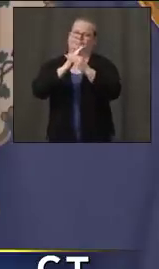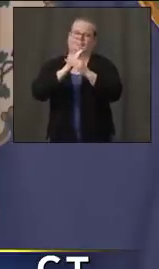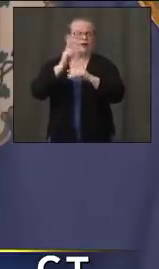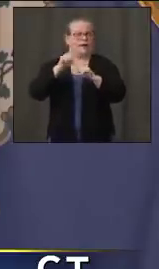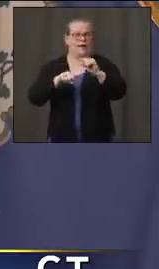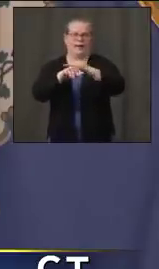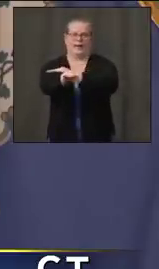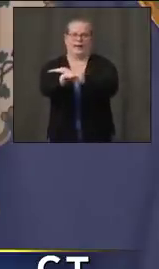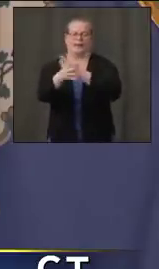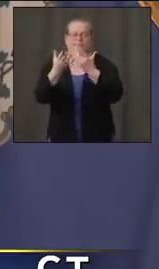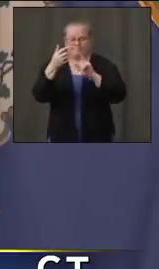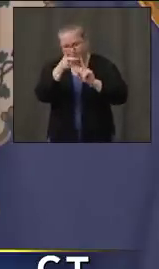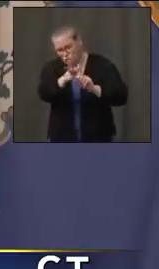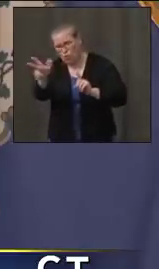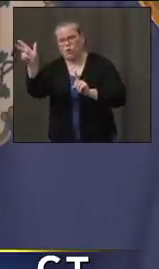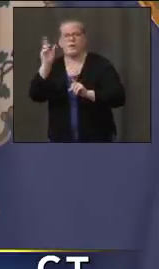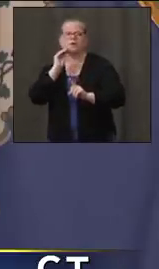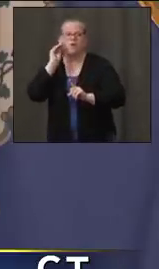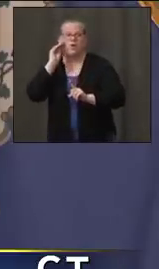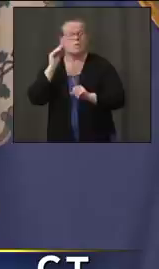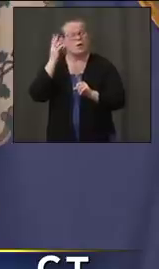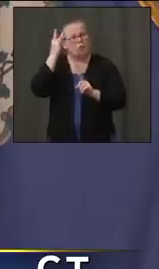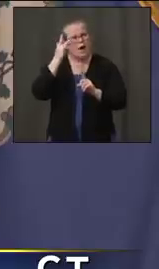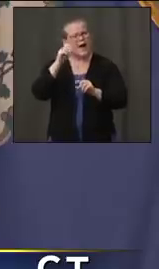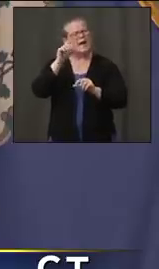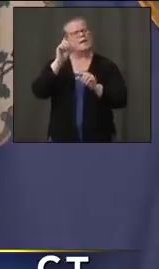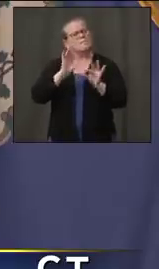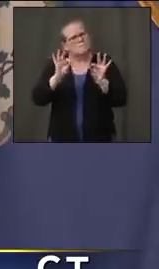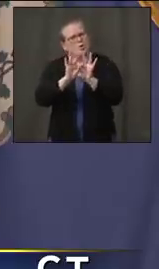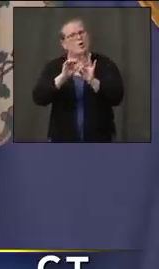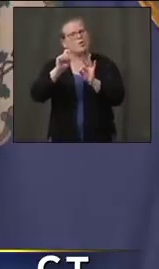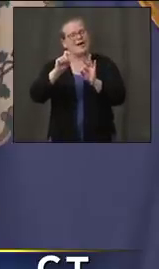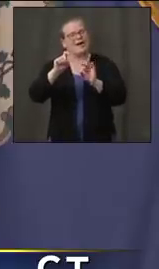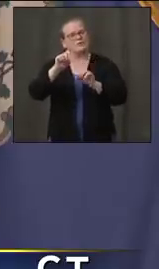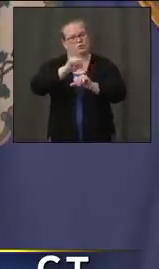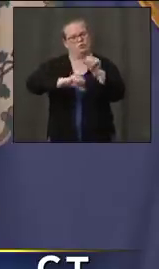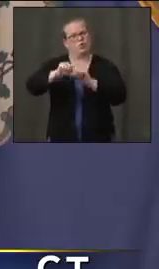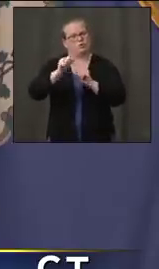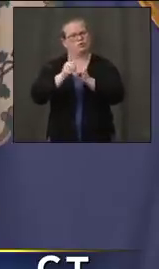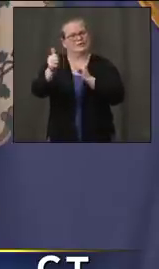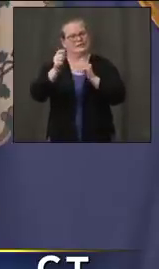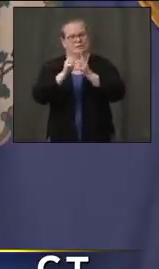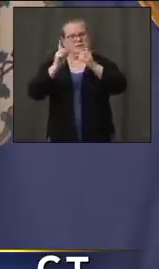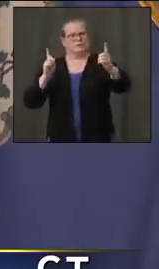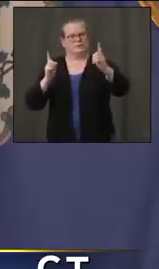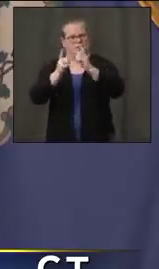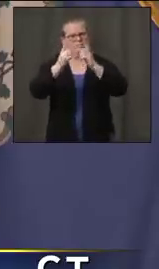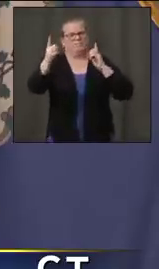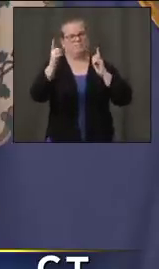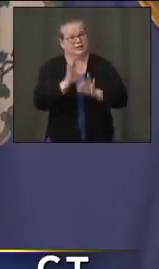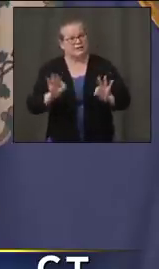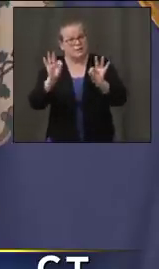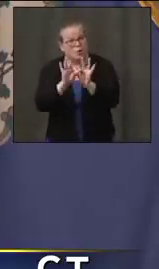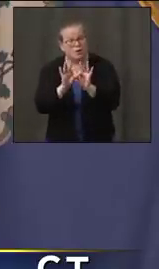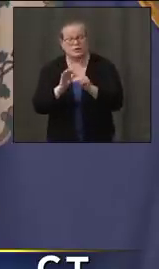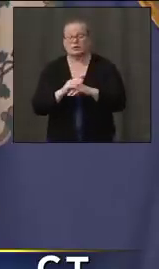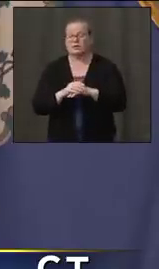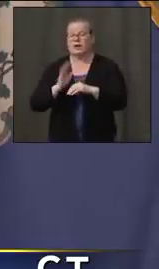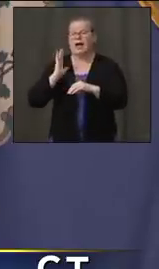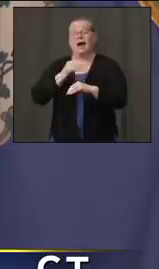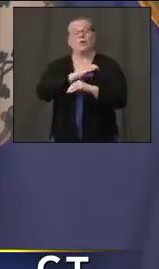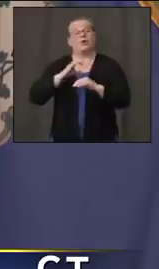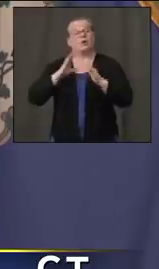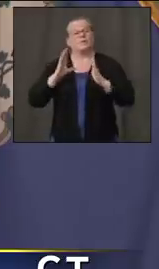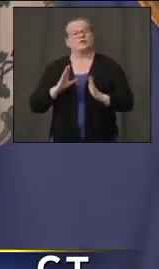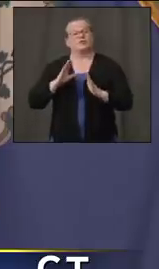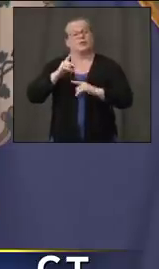social distancing there. I was talking just this afternoon with James Ravella, our Commissioner of Public Safety. And as you